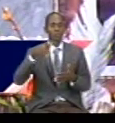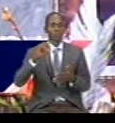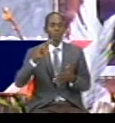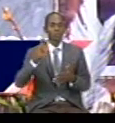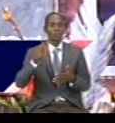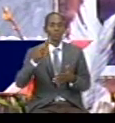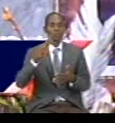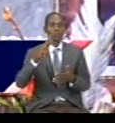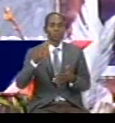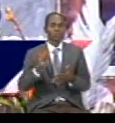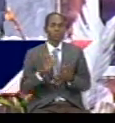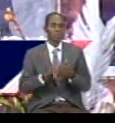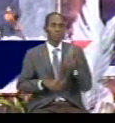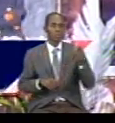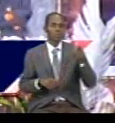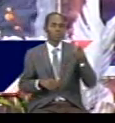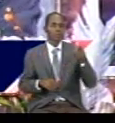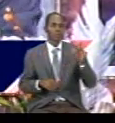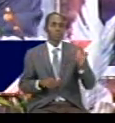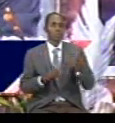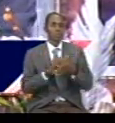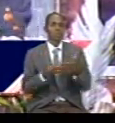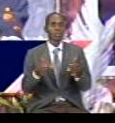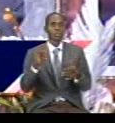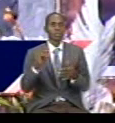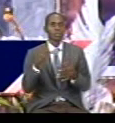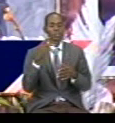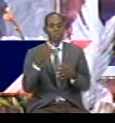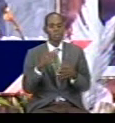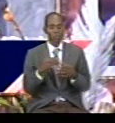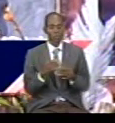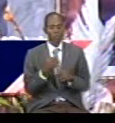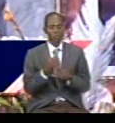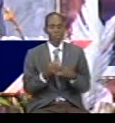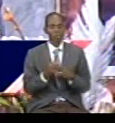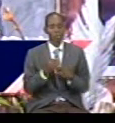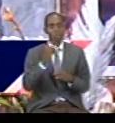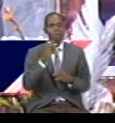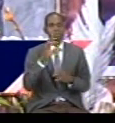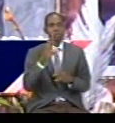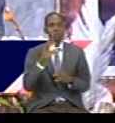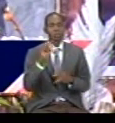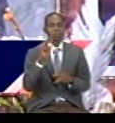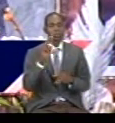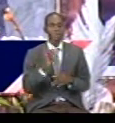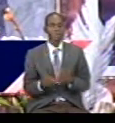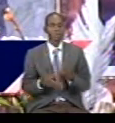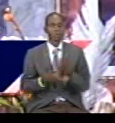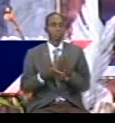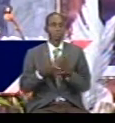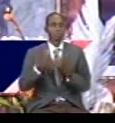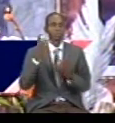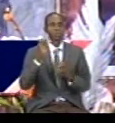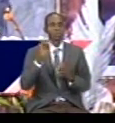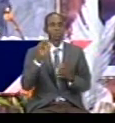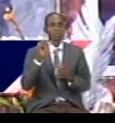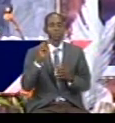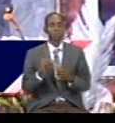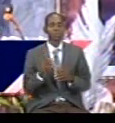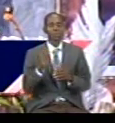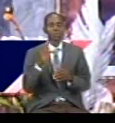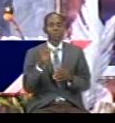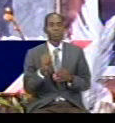verse 17. Iron sharpens iron. So a man sharpens